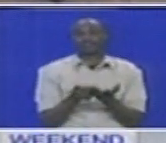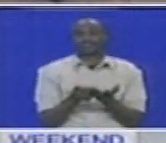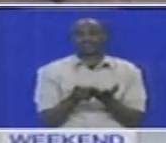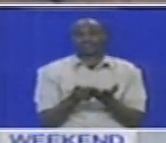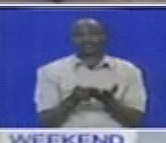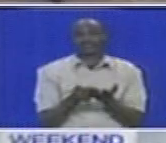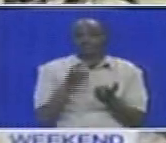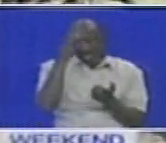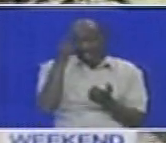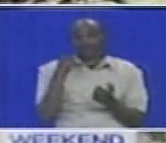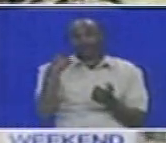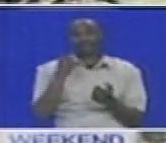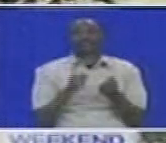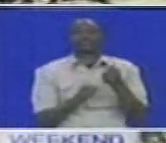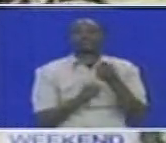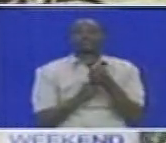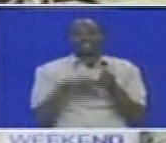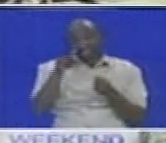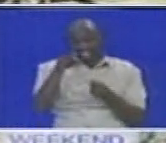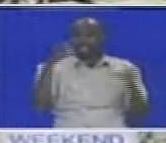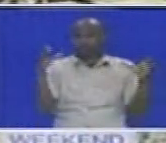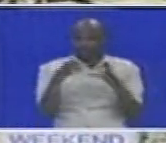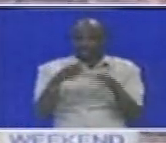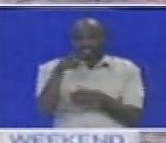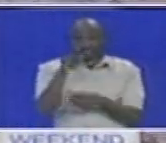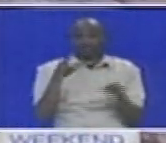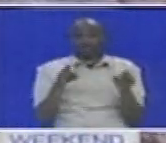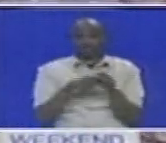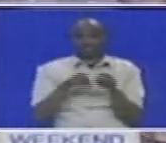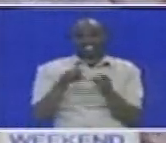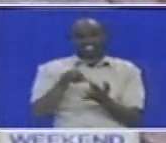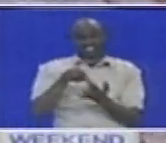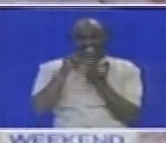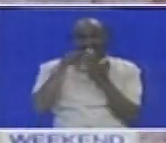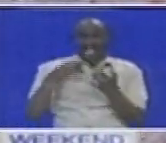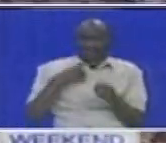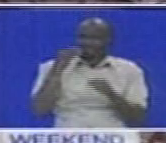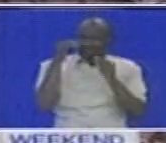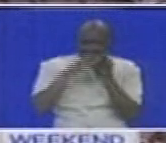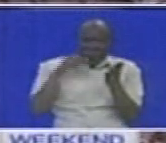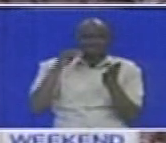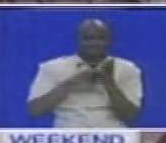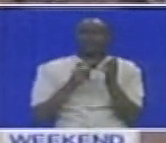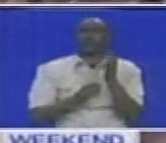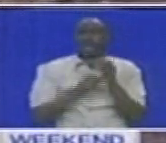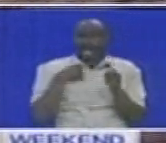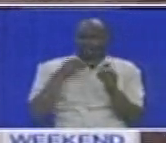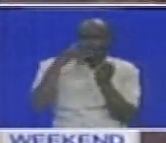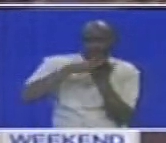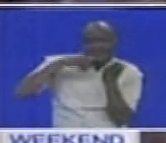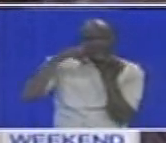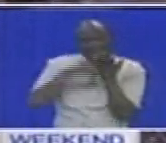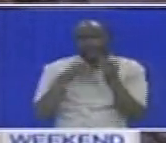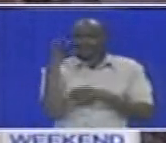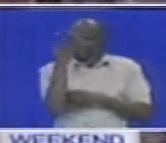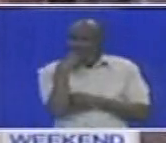nani? Kenyatta. The Makonde are known for their exceptional wood carving skills. Carving sculptures enables them